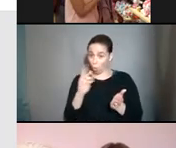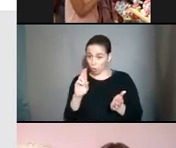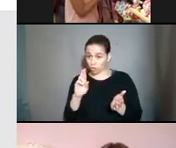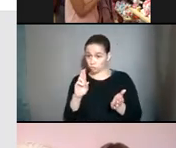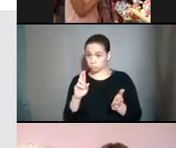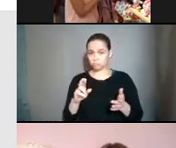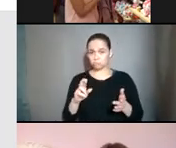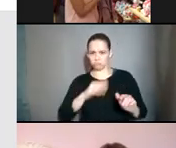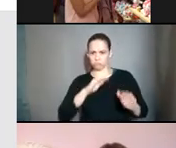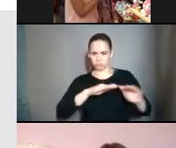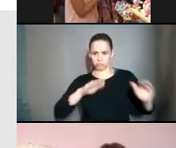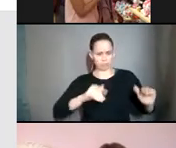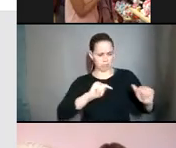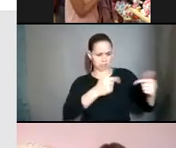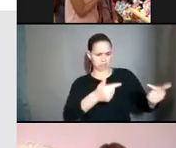from here.